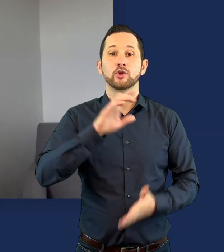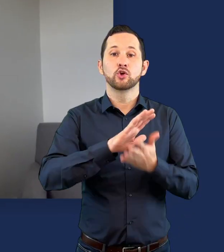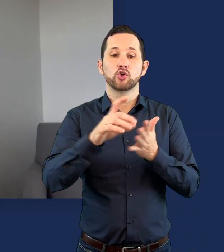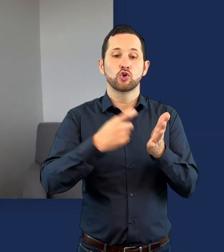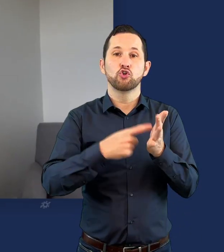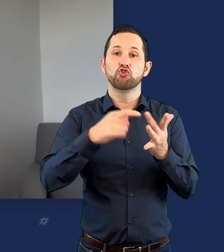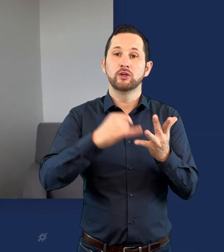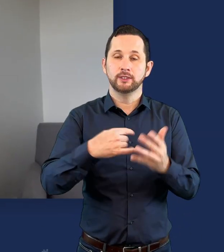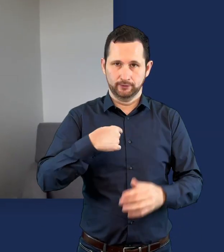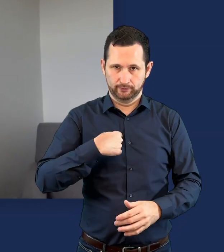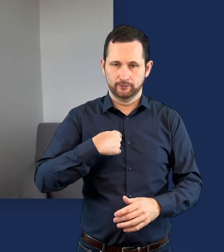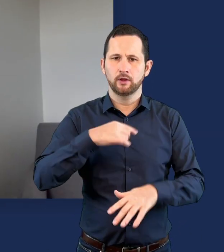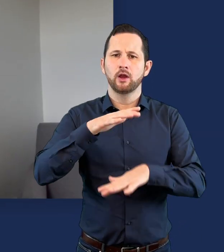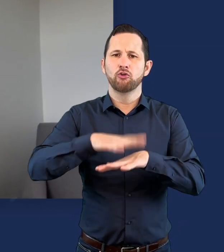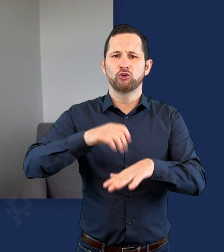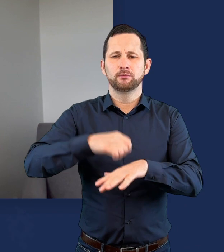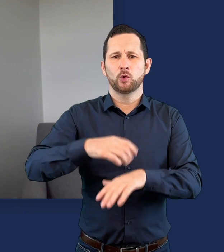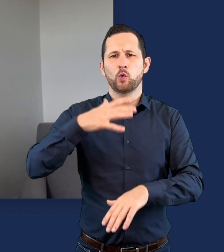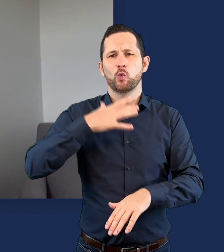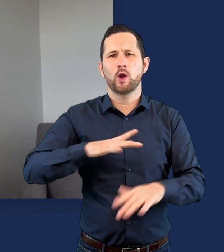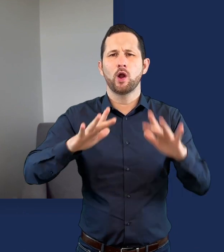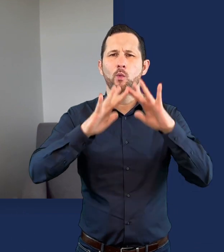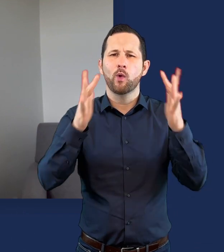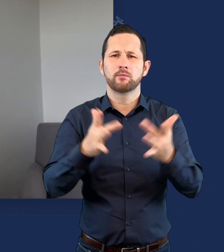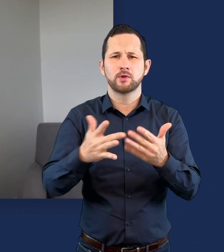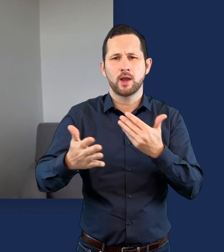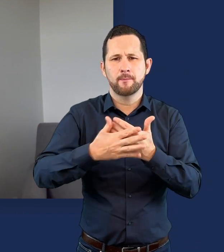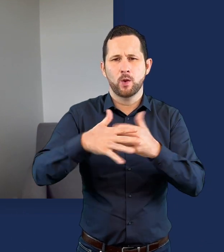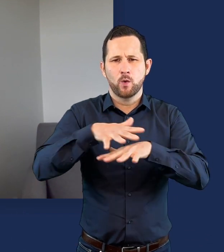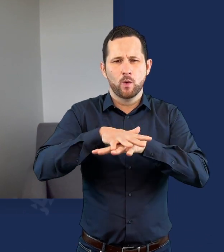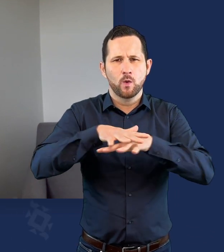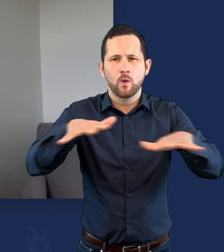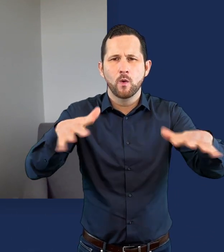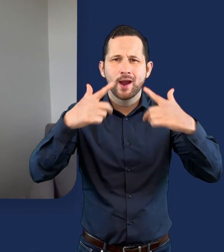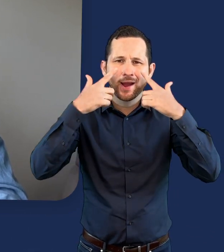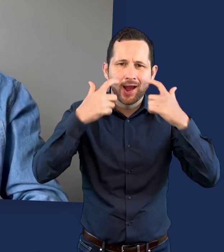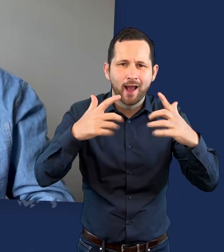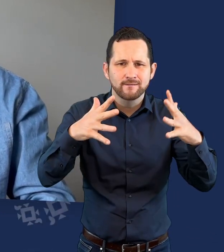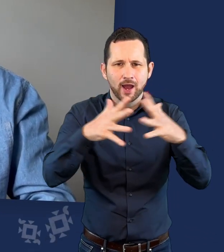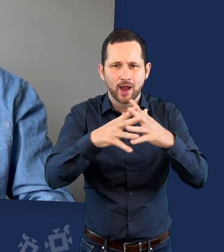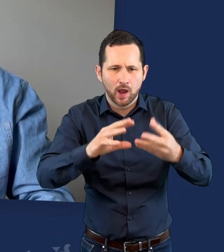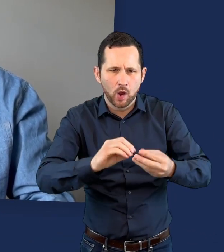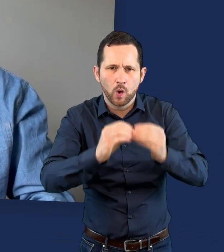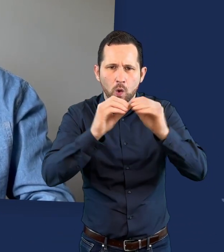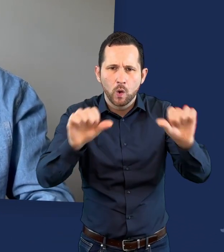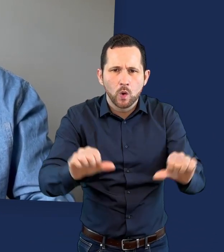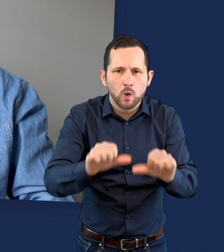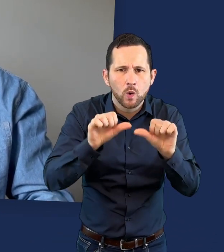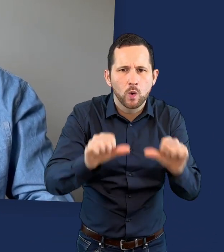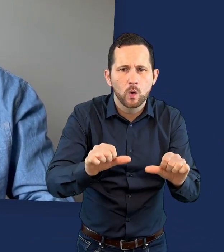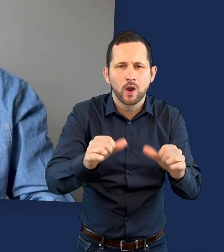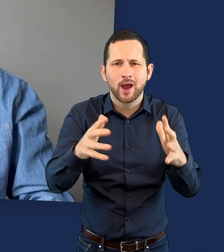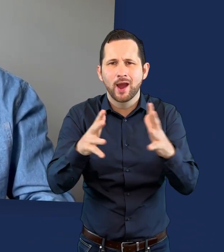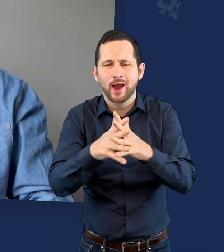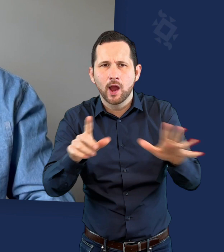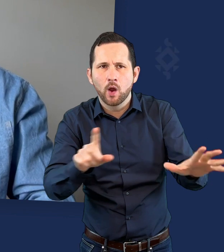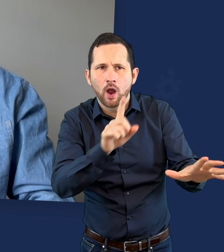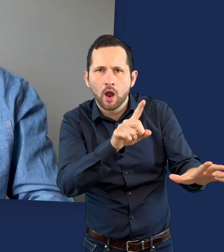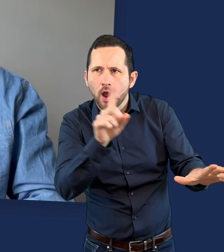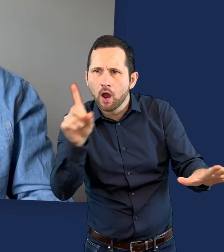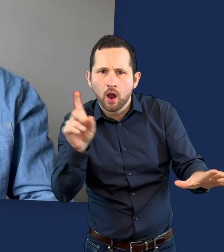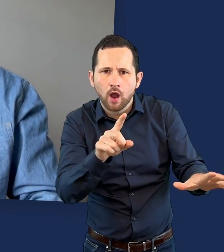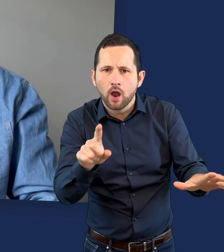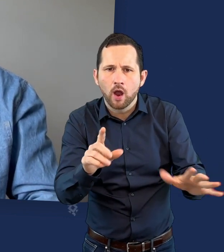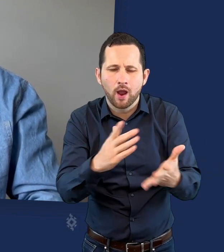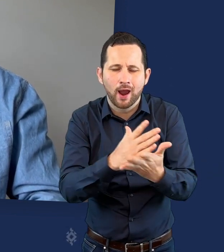I'm Chris, and all I want for Christmas is for websites to invest more time in planning their content and logically deciding what messages go where.